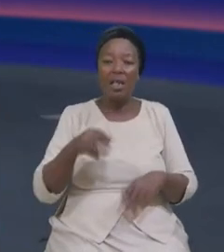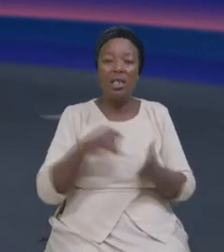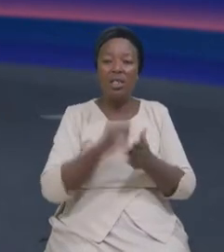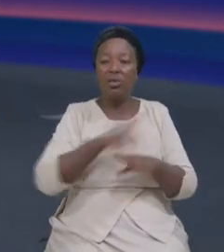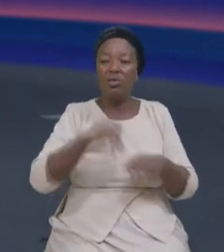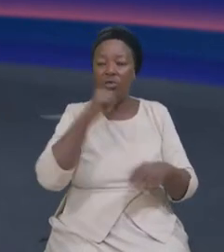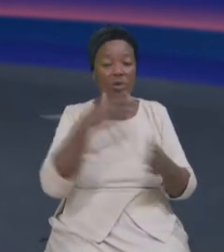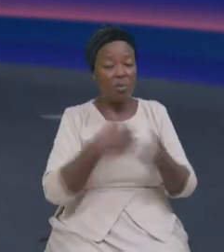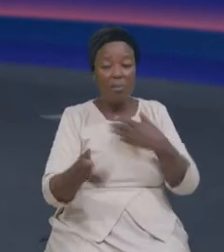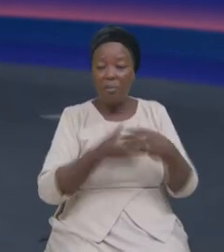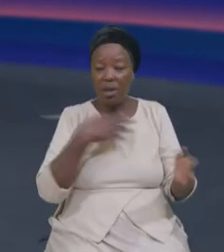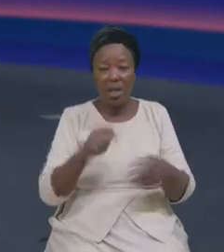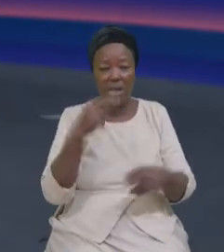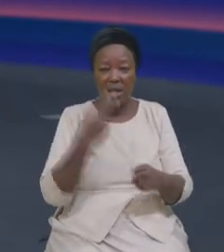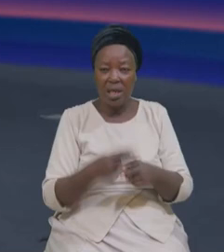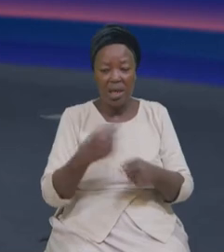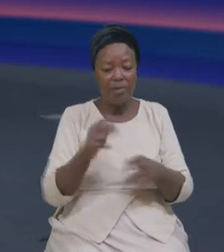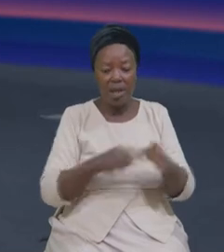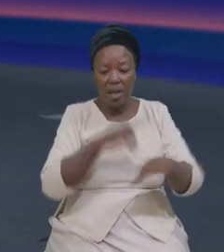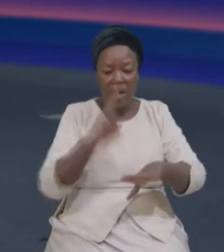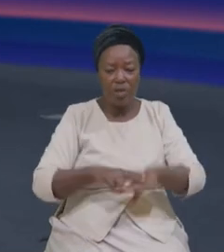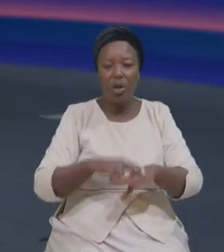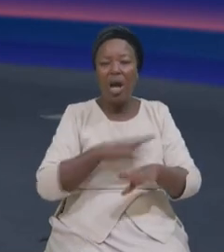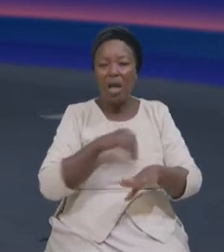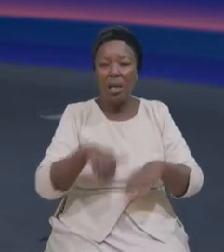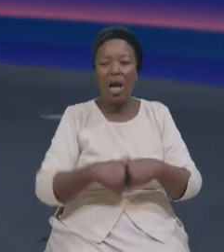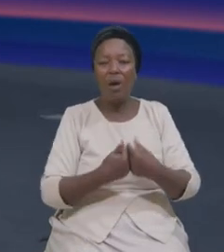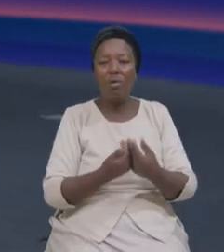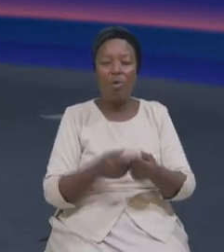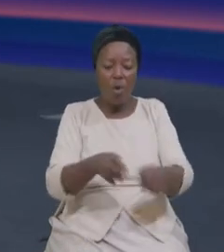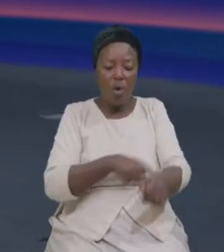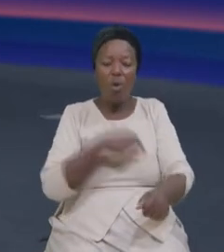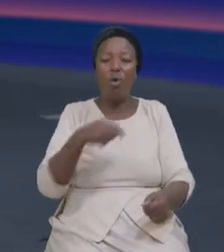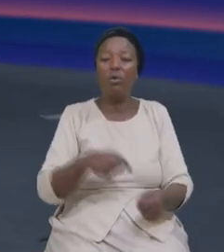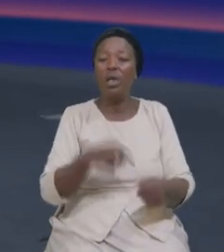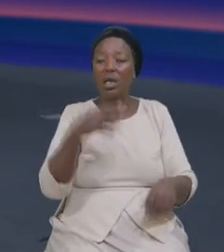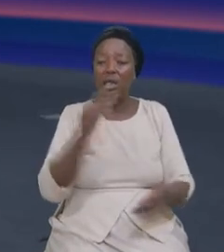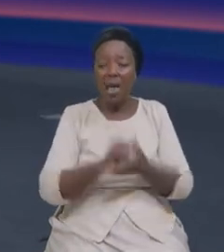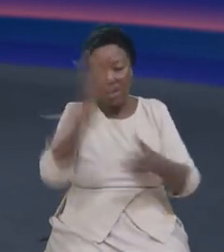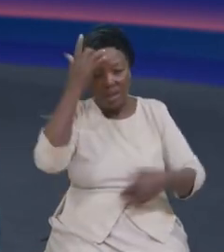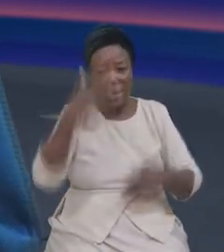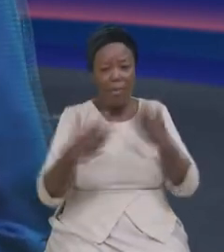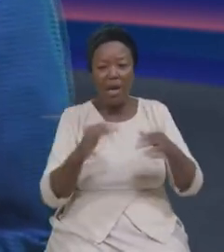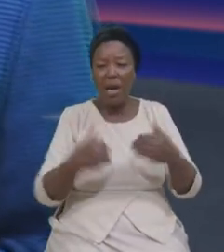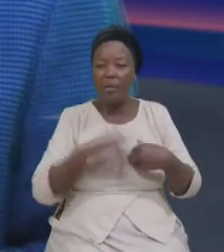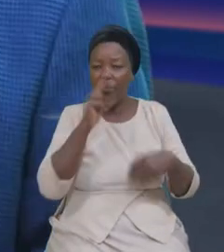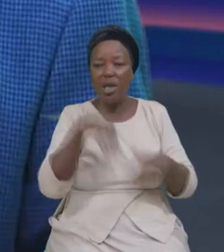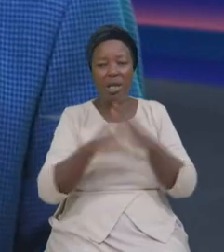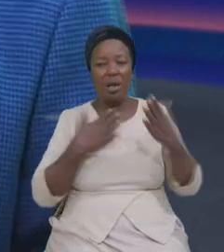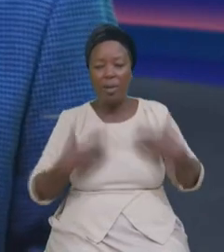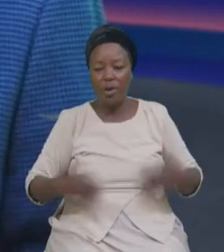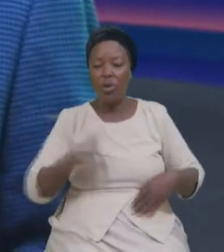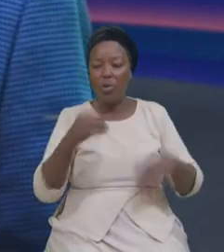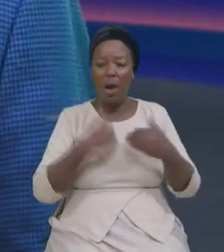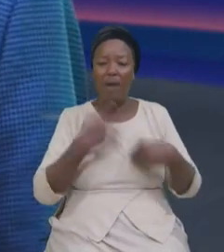matter the name, the nature, and how long standing that disease might have been, we have the promise that